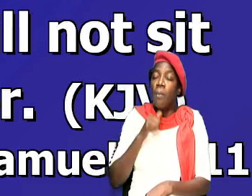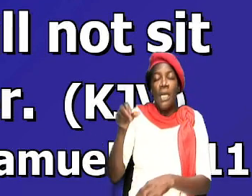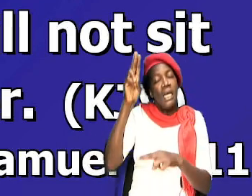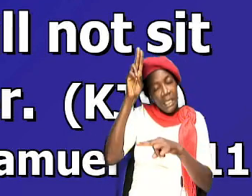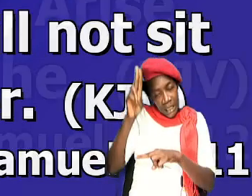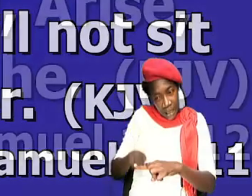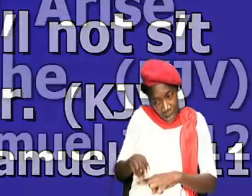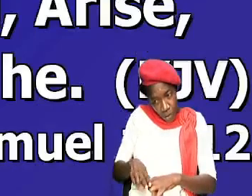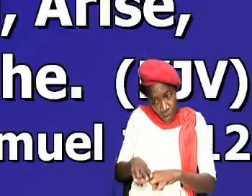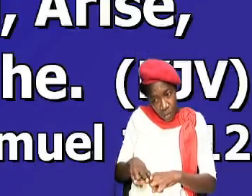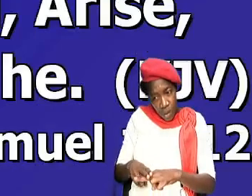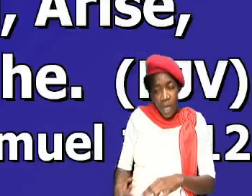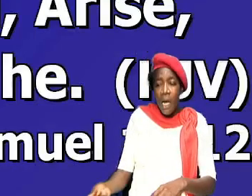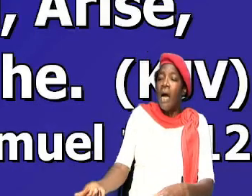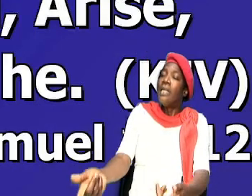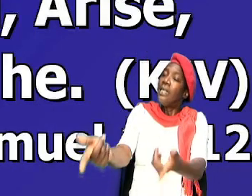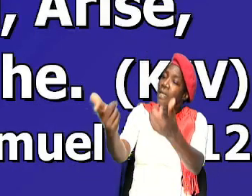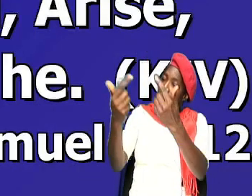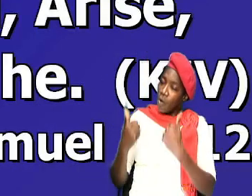hither.